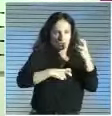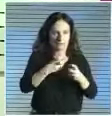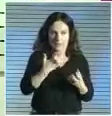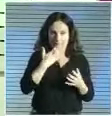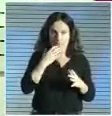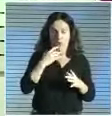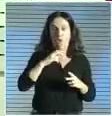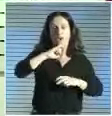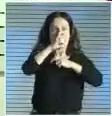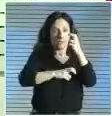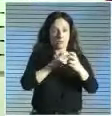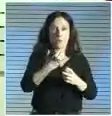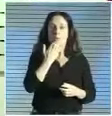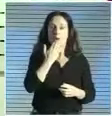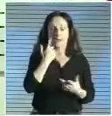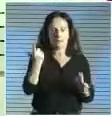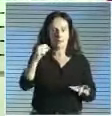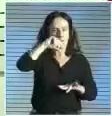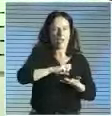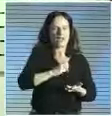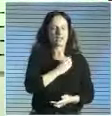been regulatory